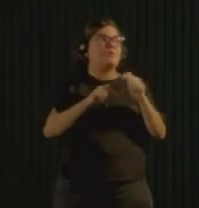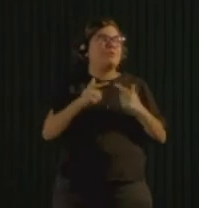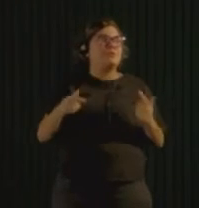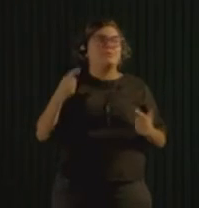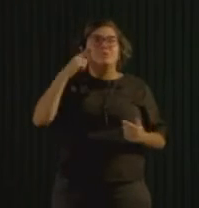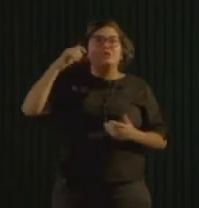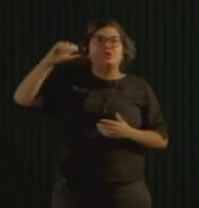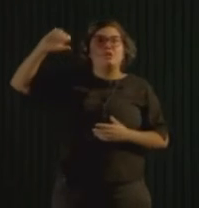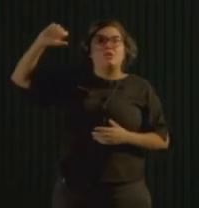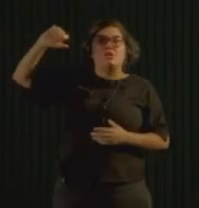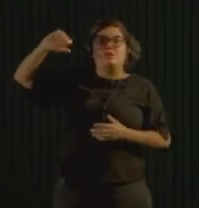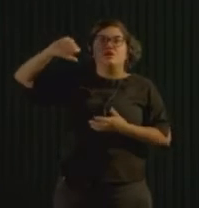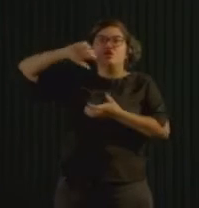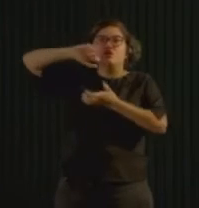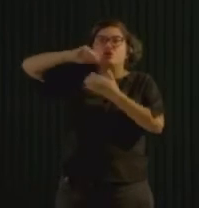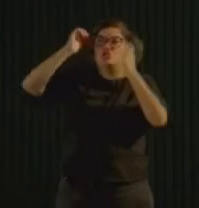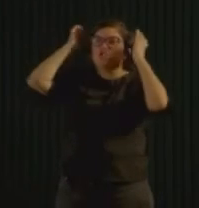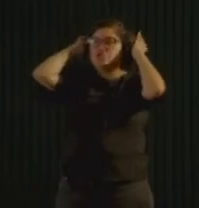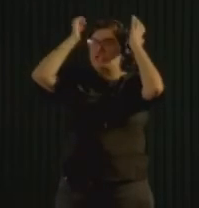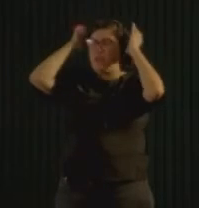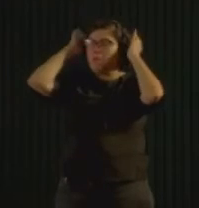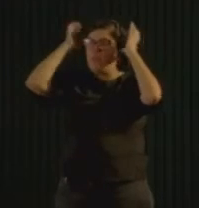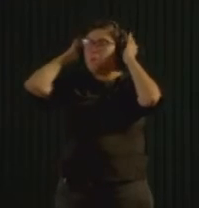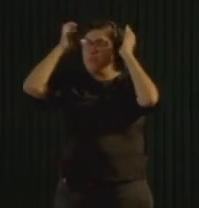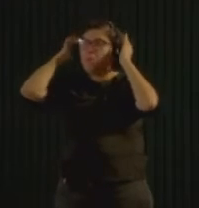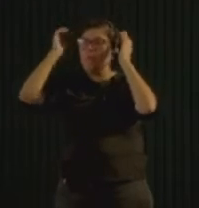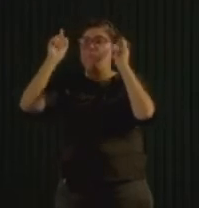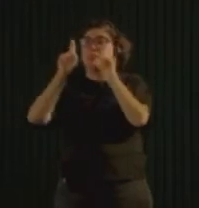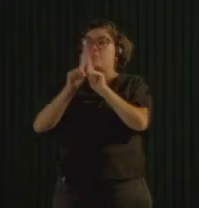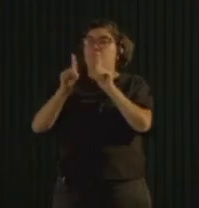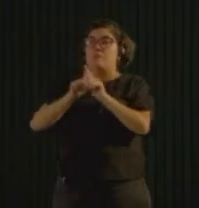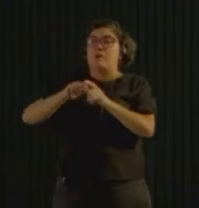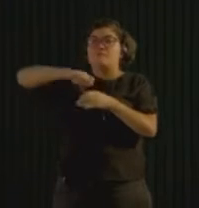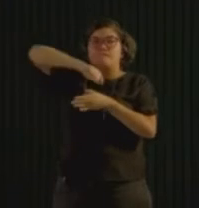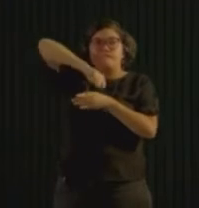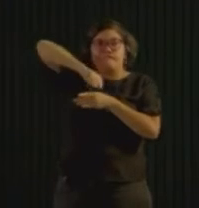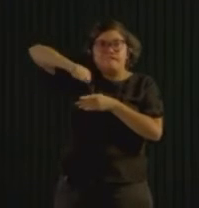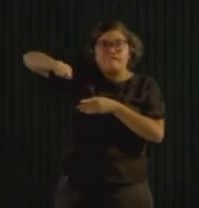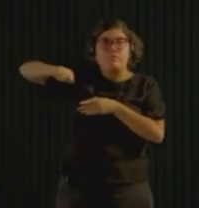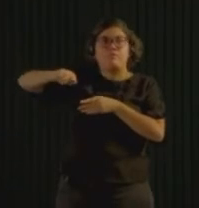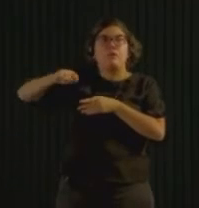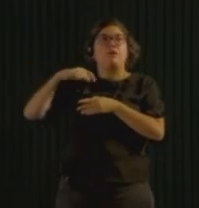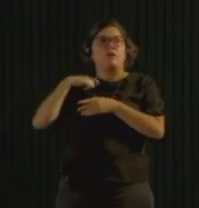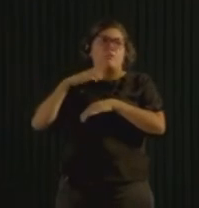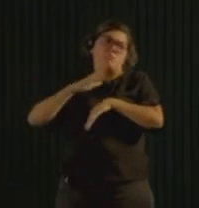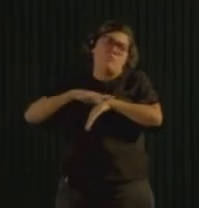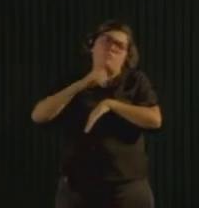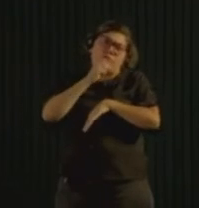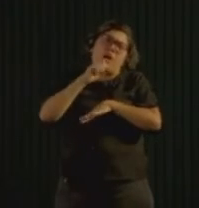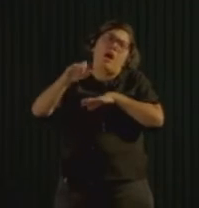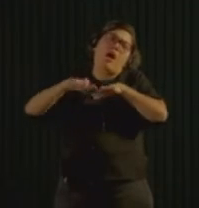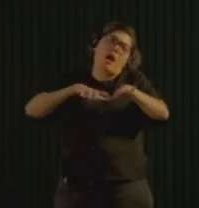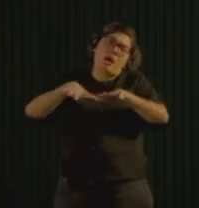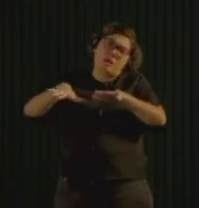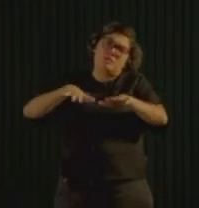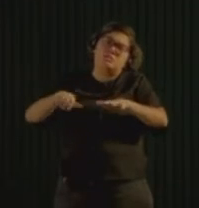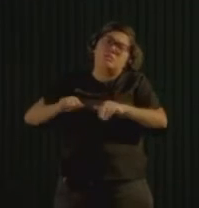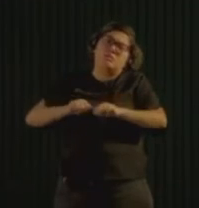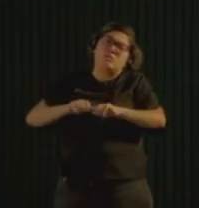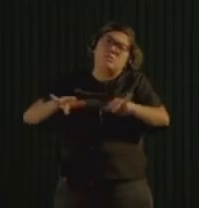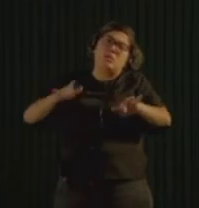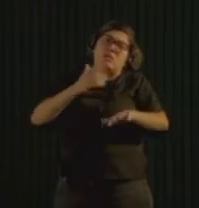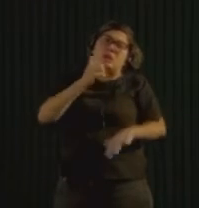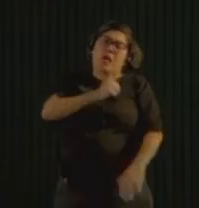And so far, it's been growing very quickly. It's live now in Canada, US, UK, and France, as well